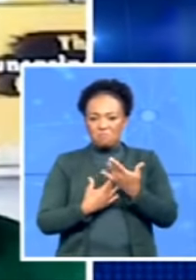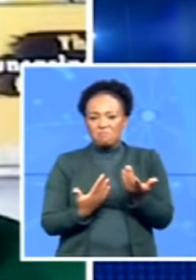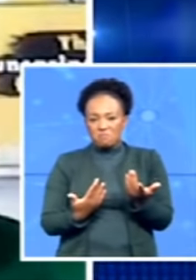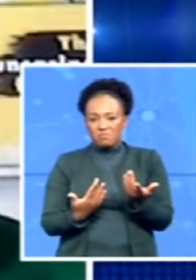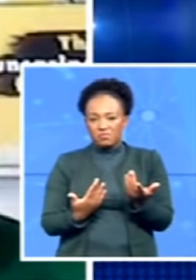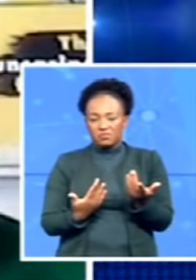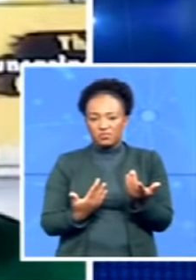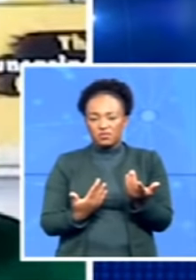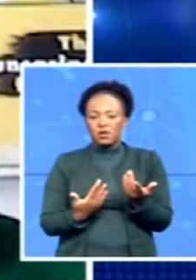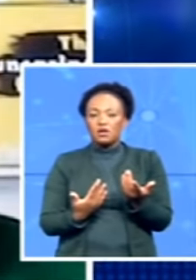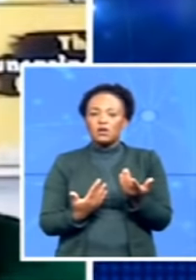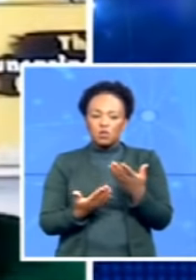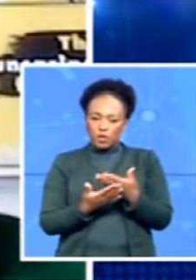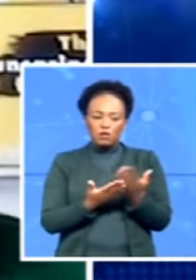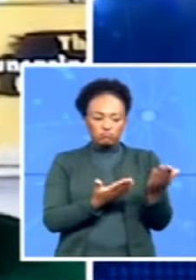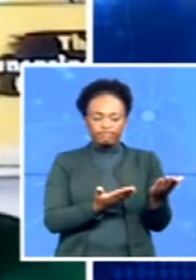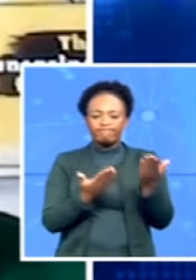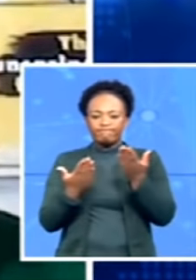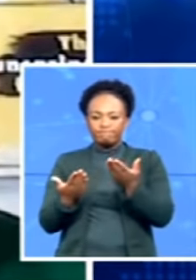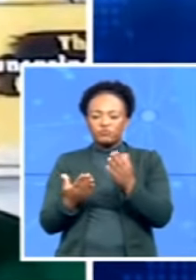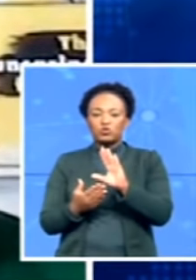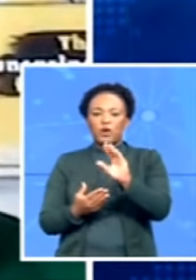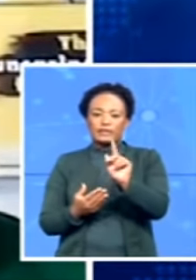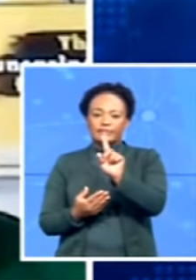to ask questions?